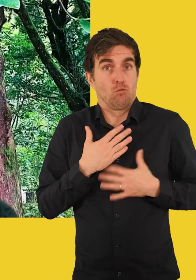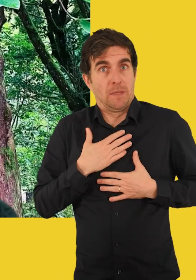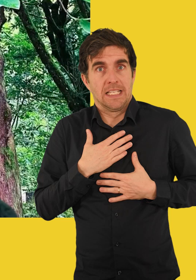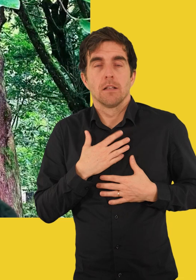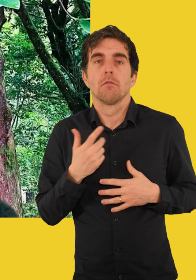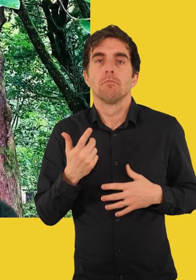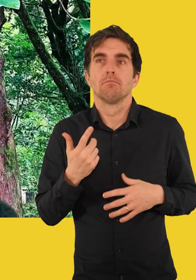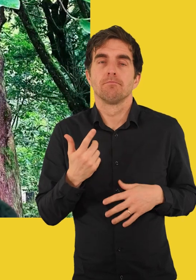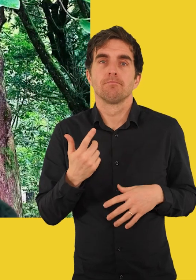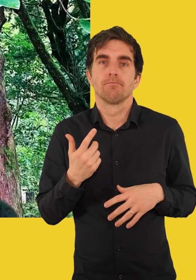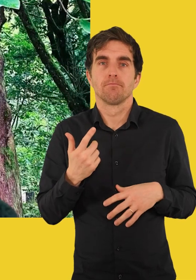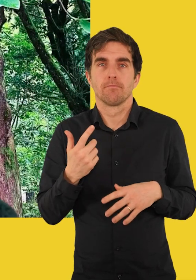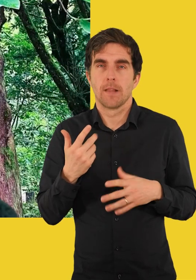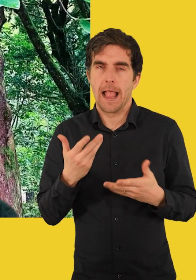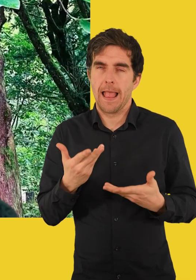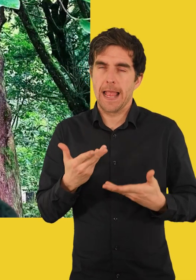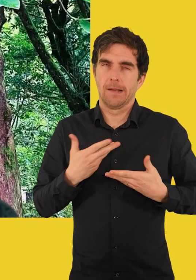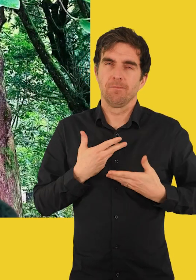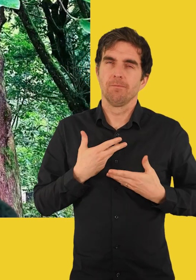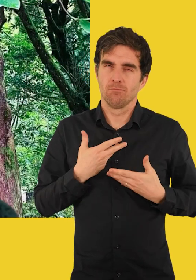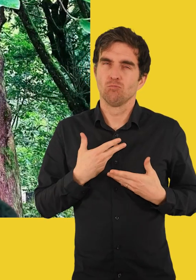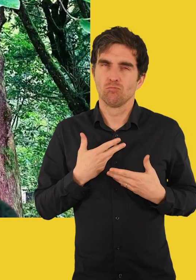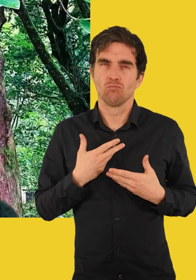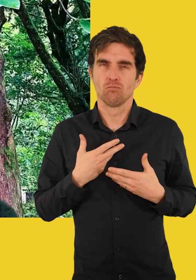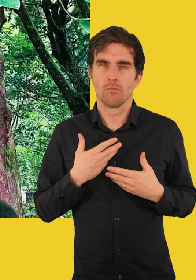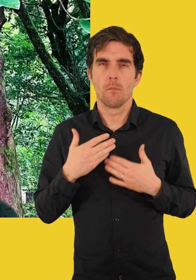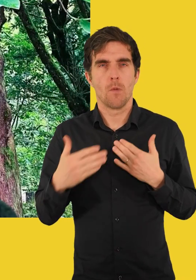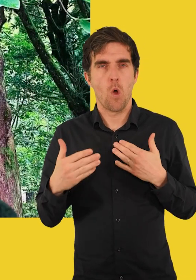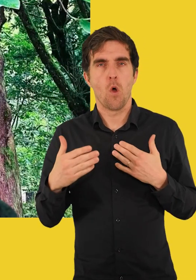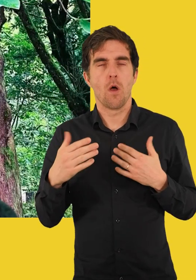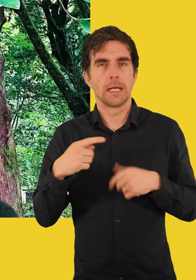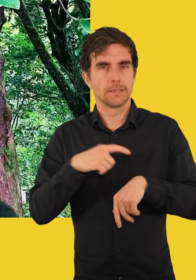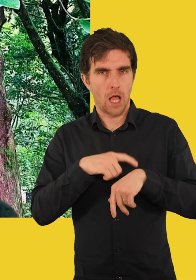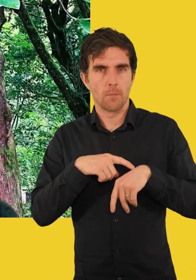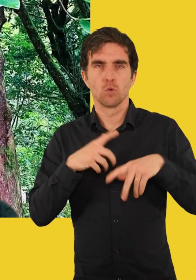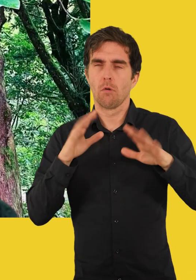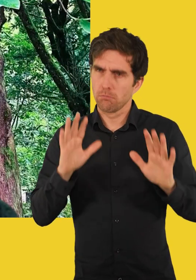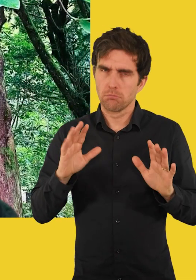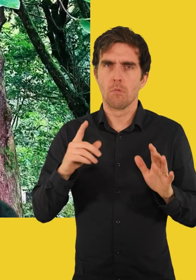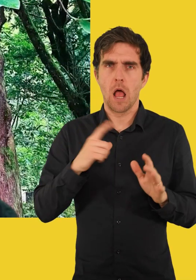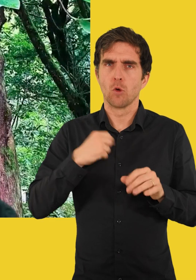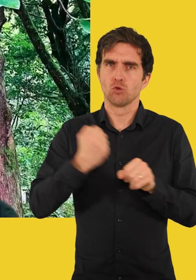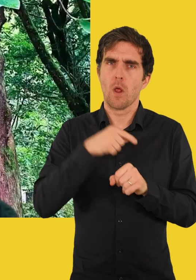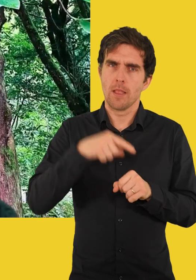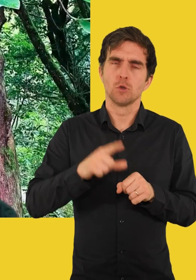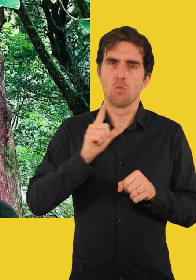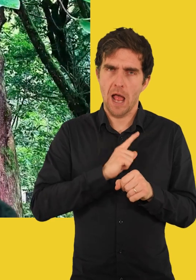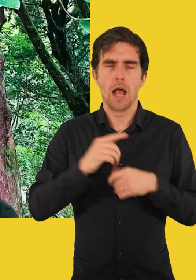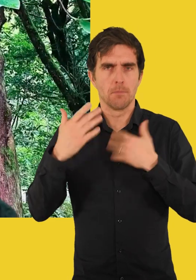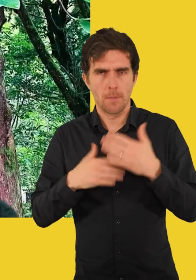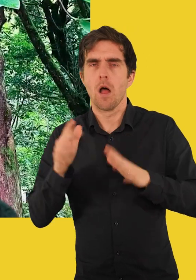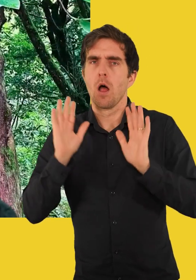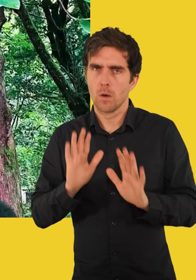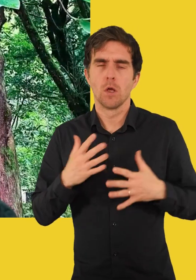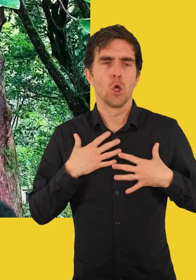for me, that kind of gives me, a bit more of time to kind of do what you just did. Like take a pause, just take a